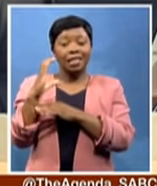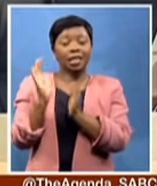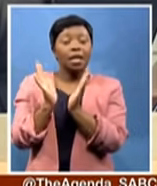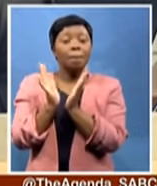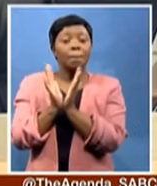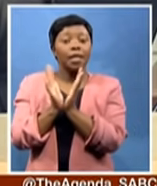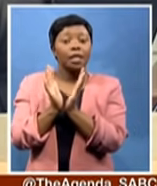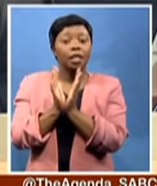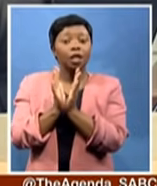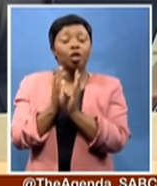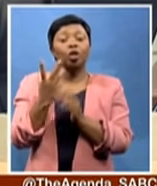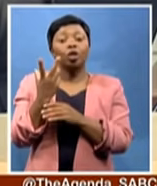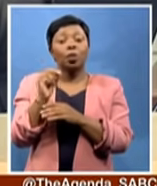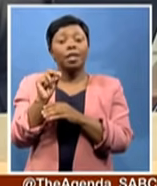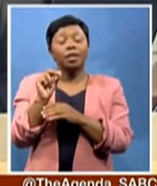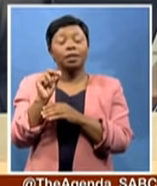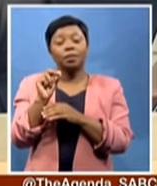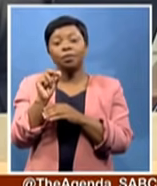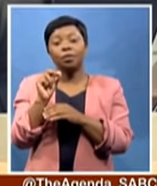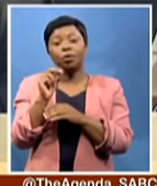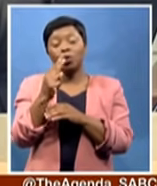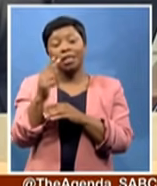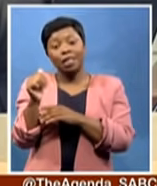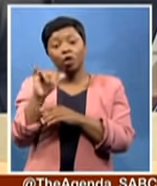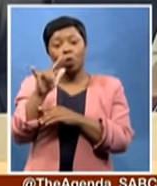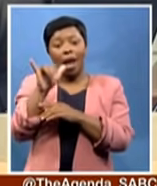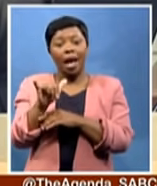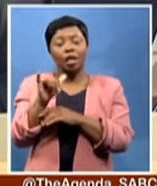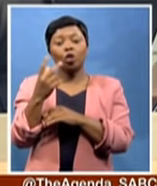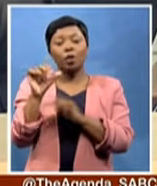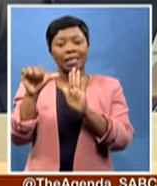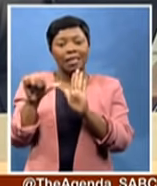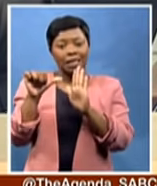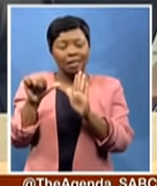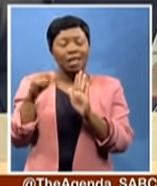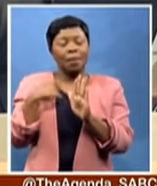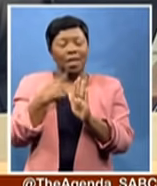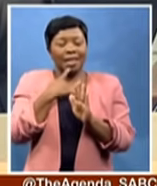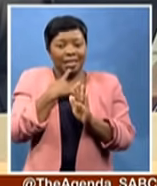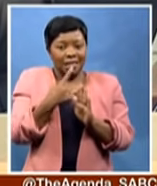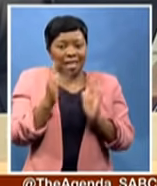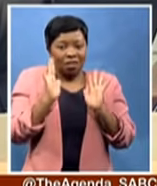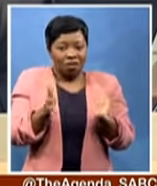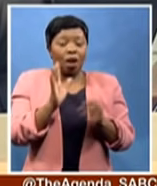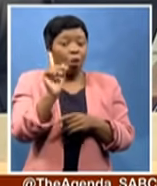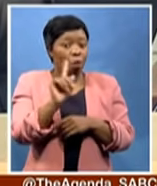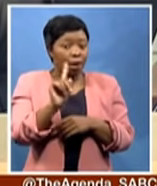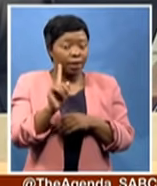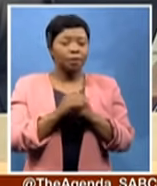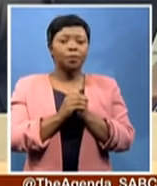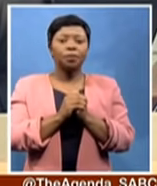president, open quotes, in the absence of clear, appropriate, and realistic